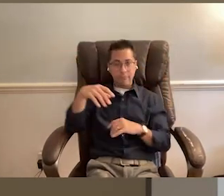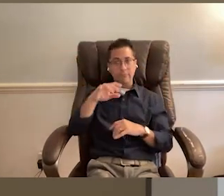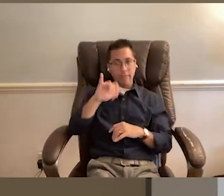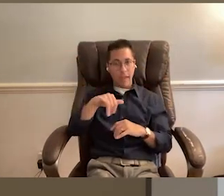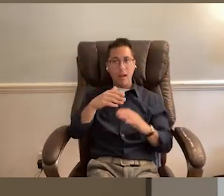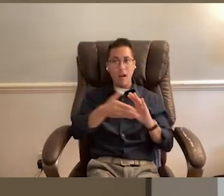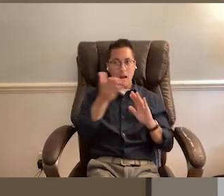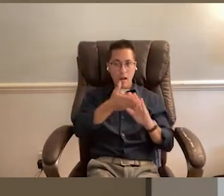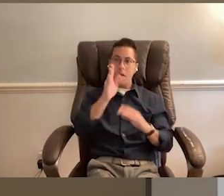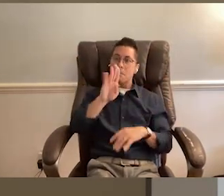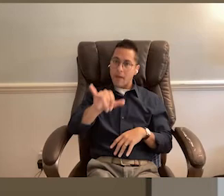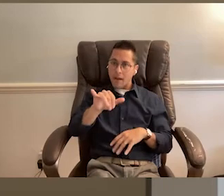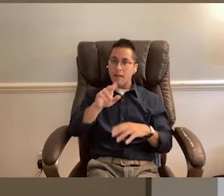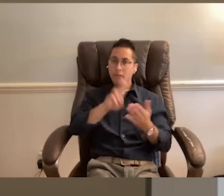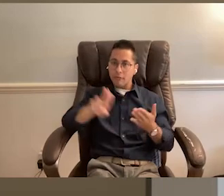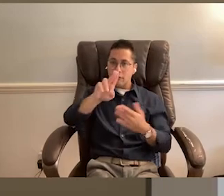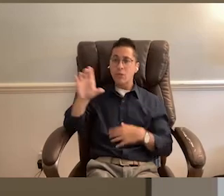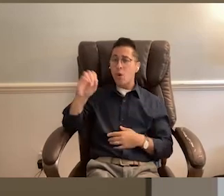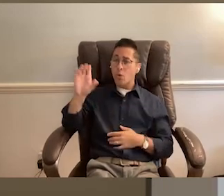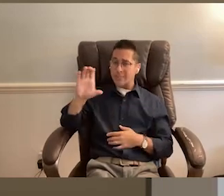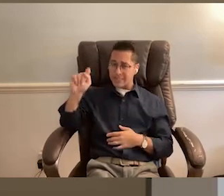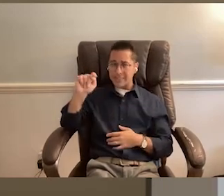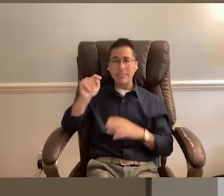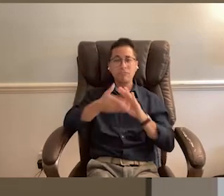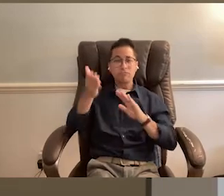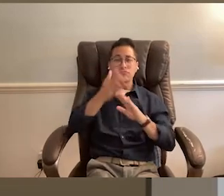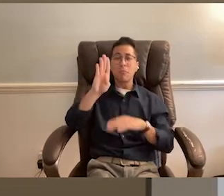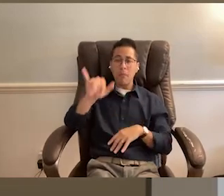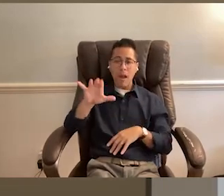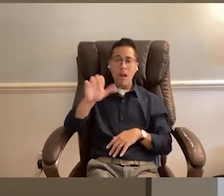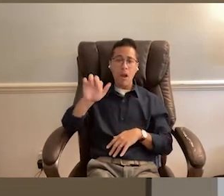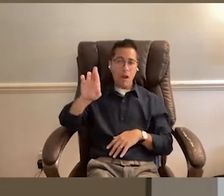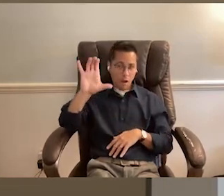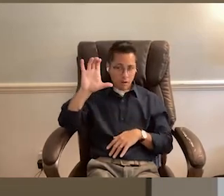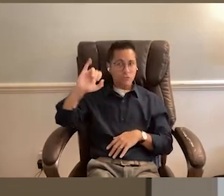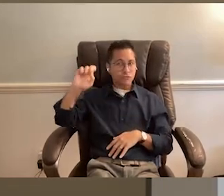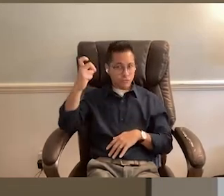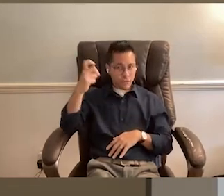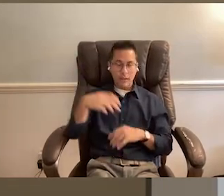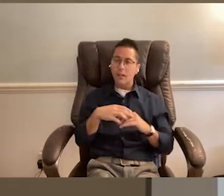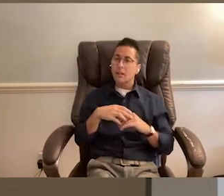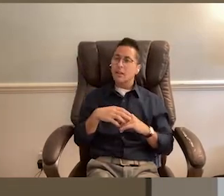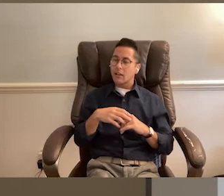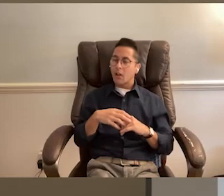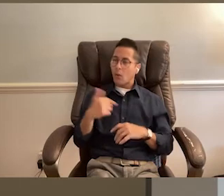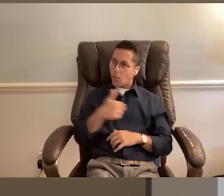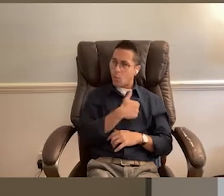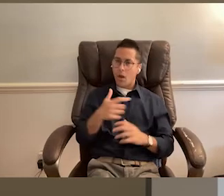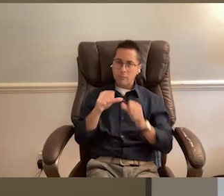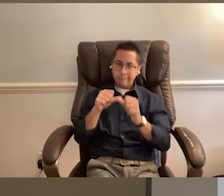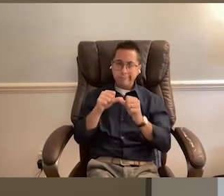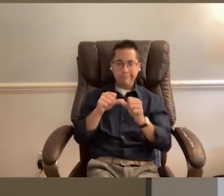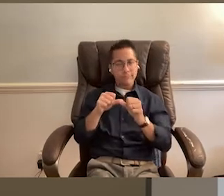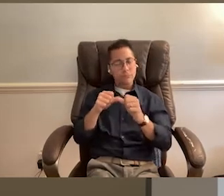check. And I was like, when are you ever gonna need to write a check? And he said, I don't know, but I've seen my mom do it and I wanna learn how to do it. And I was like, okay, we'll